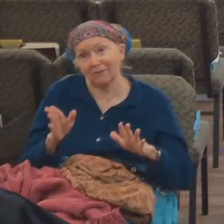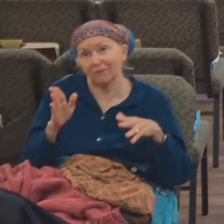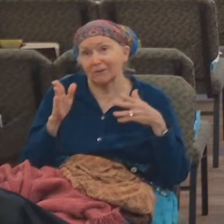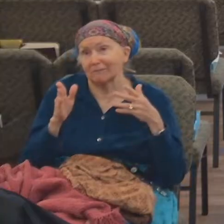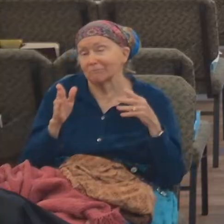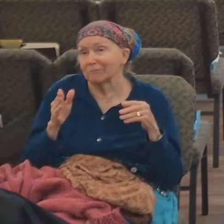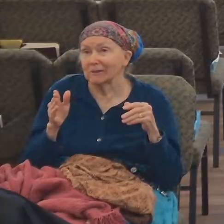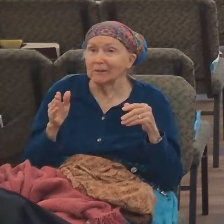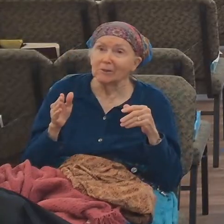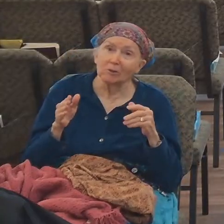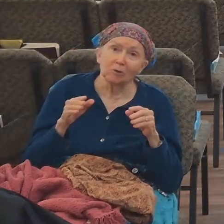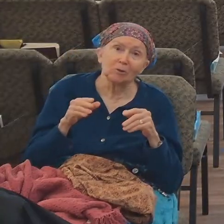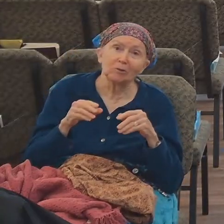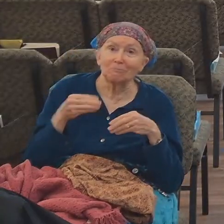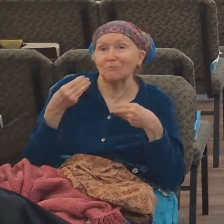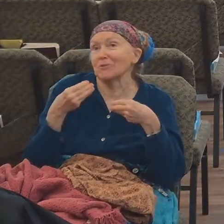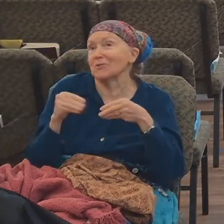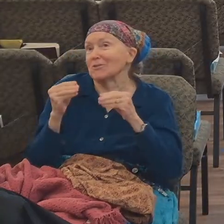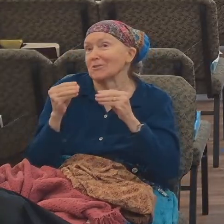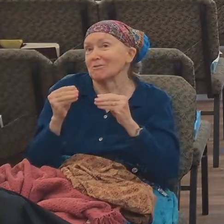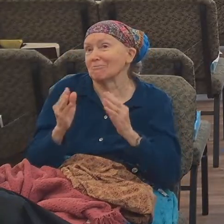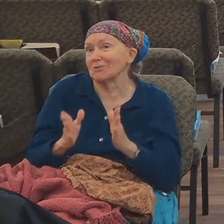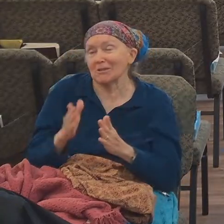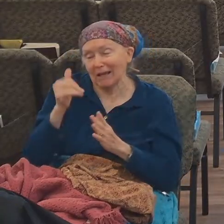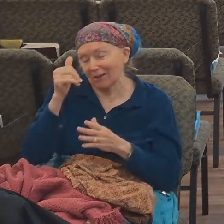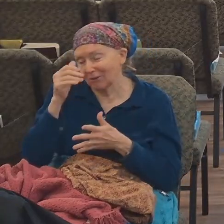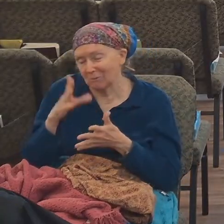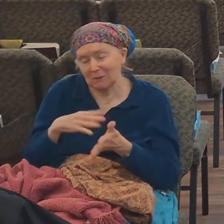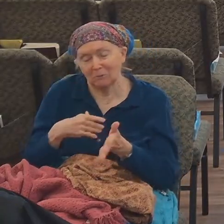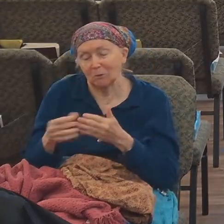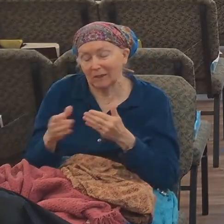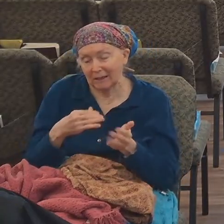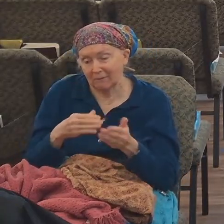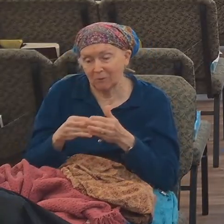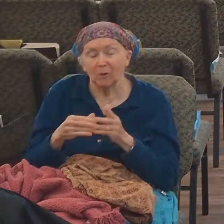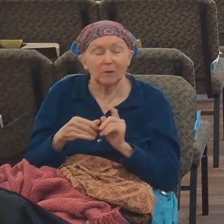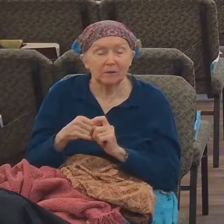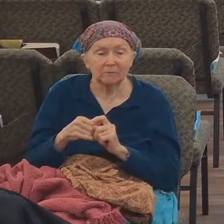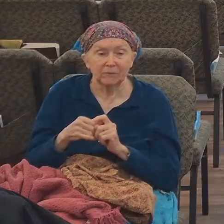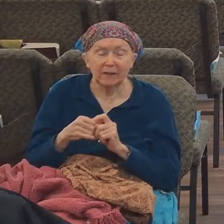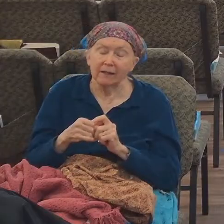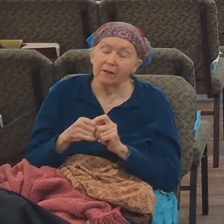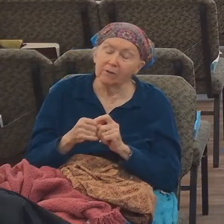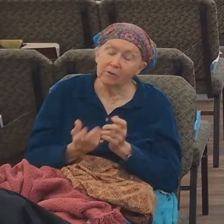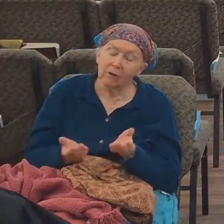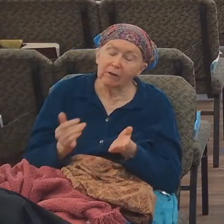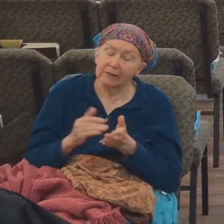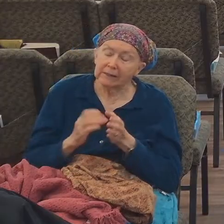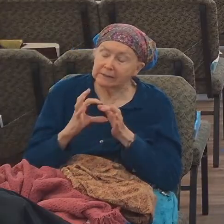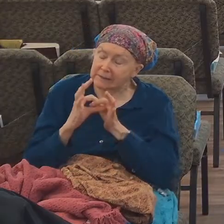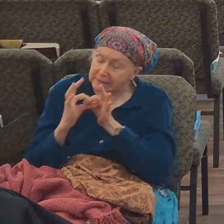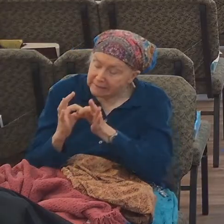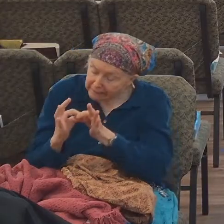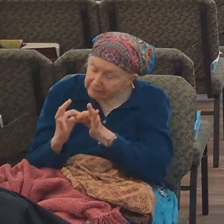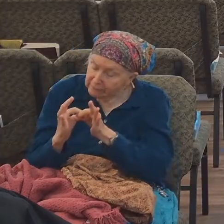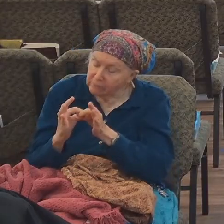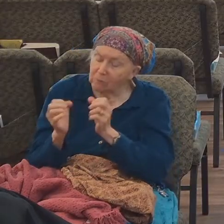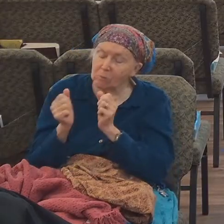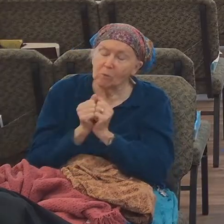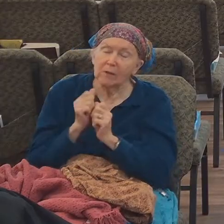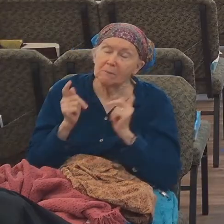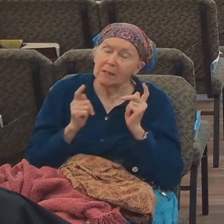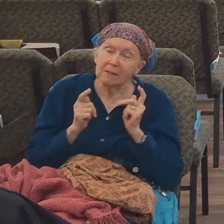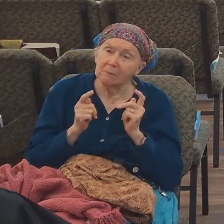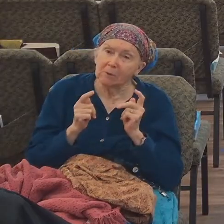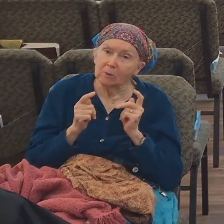through. So it's just in reconnecting and re-engaging with people who he hasn't been able to connect with since all